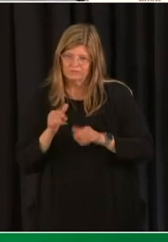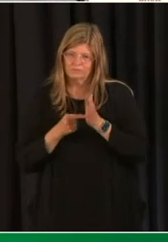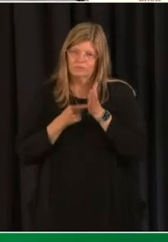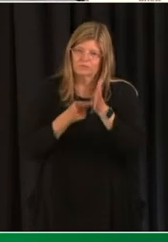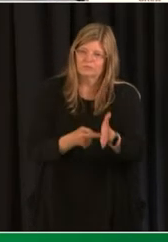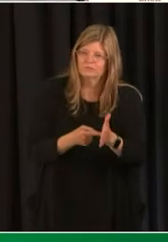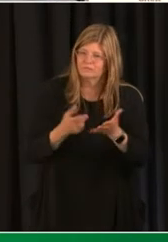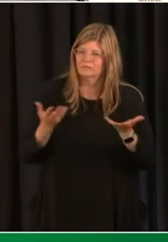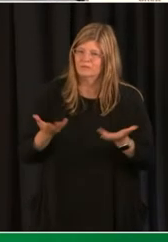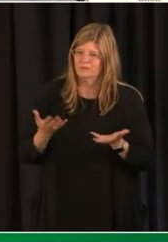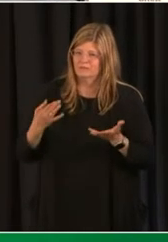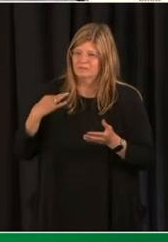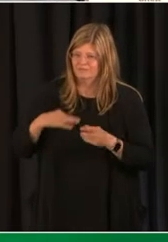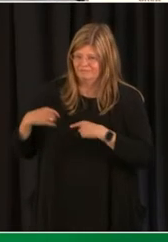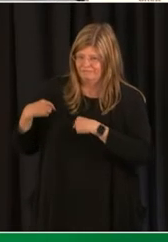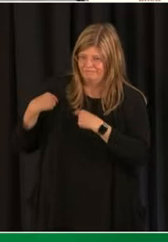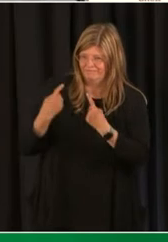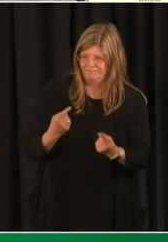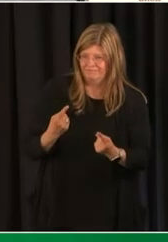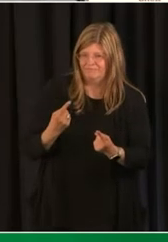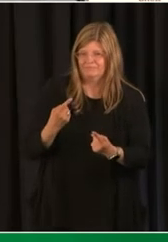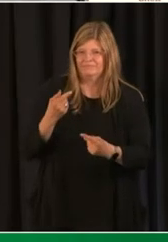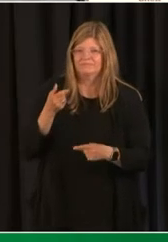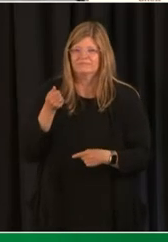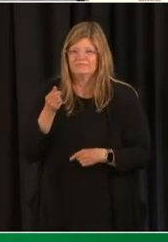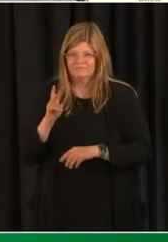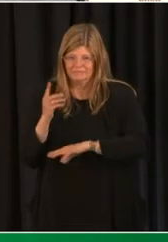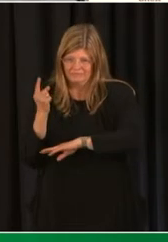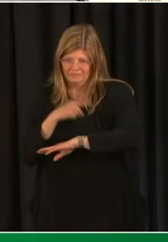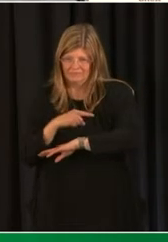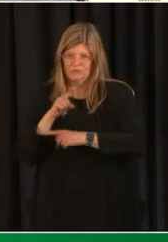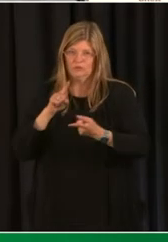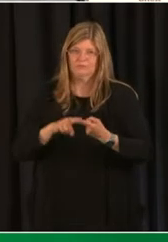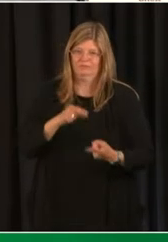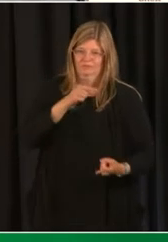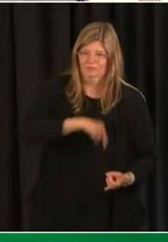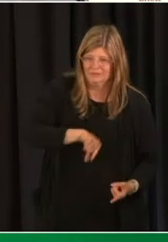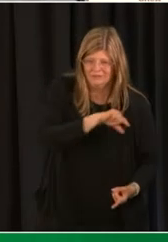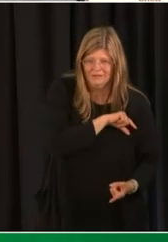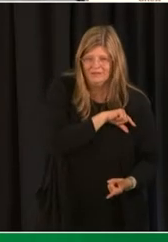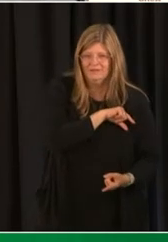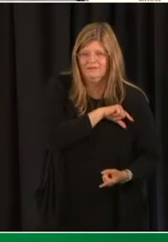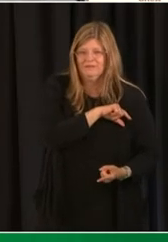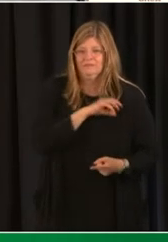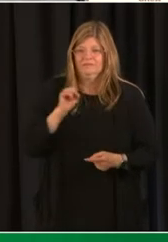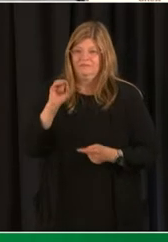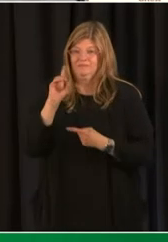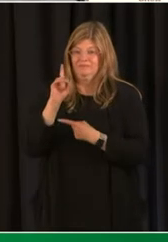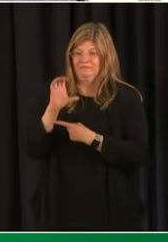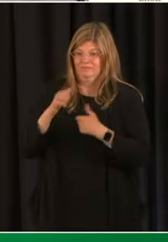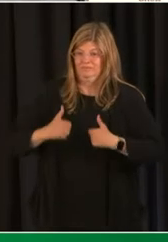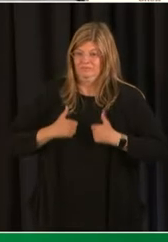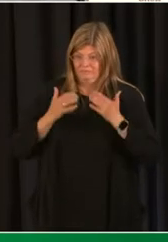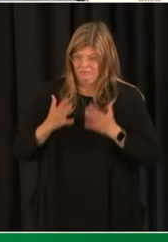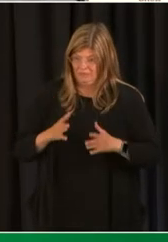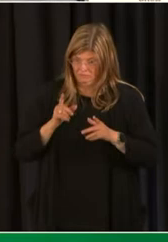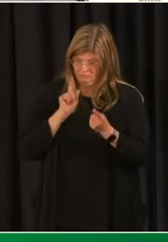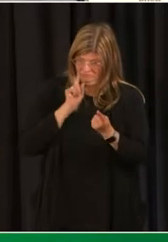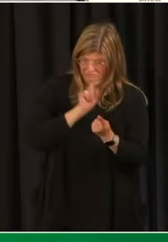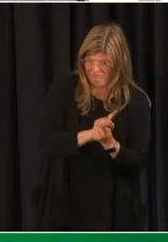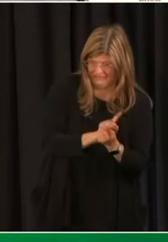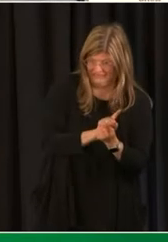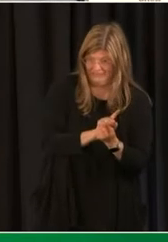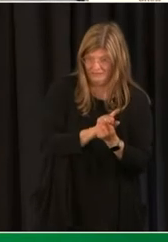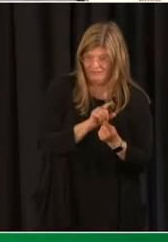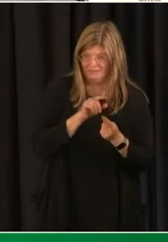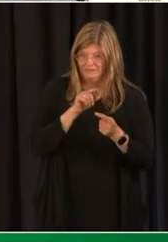demonstrate what your income has been over the last 60 days in order to qualify. So DC residents who meet the income